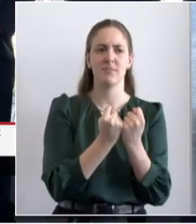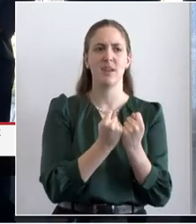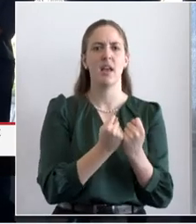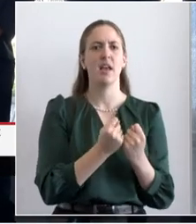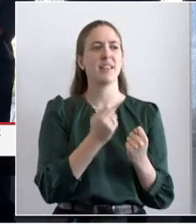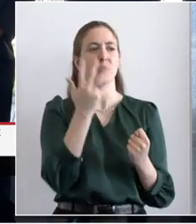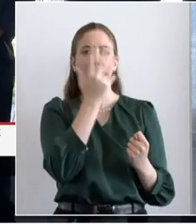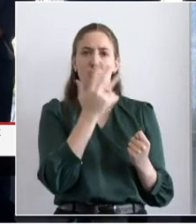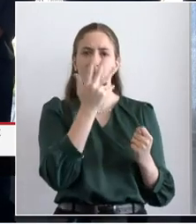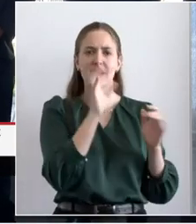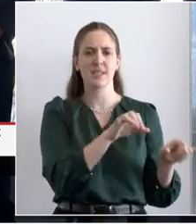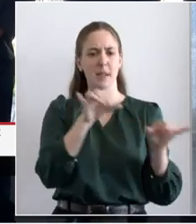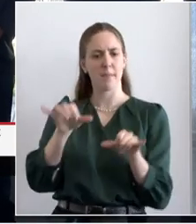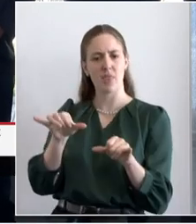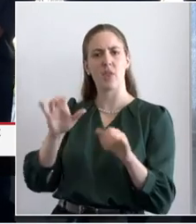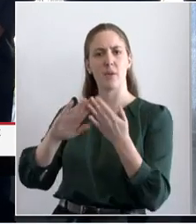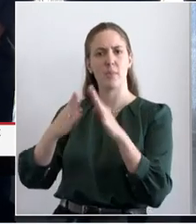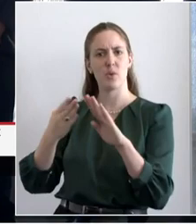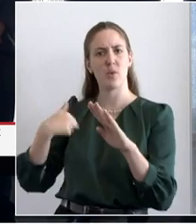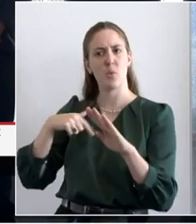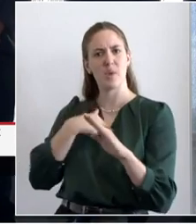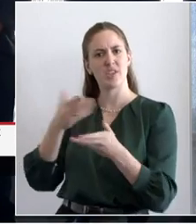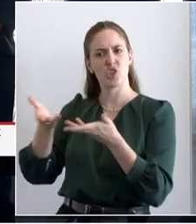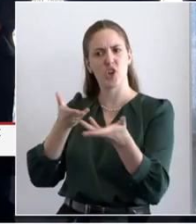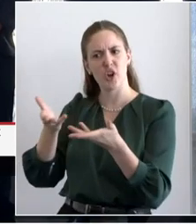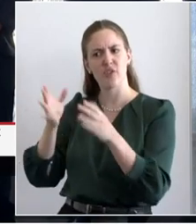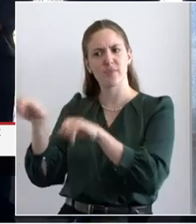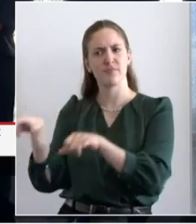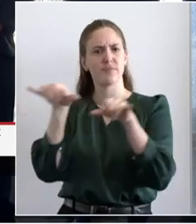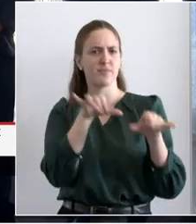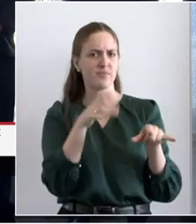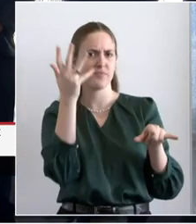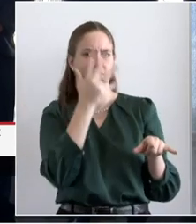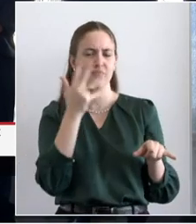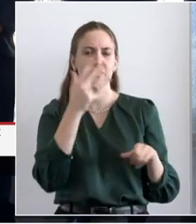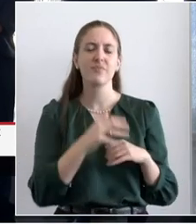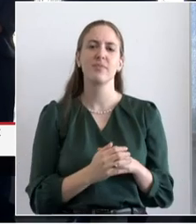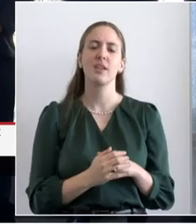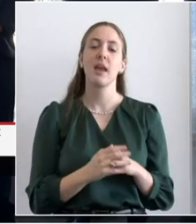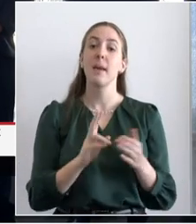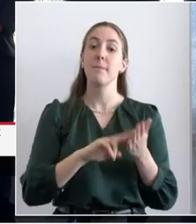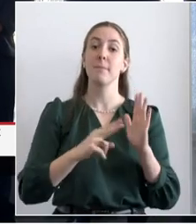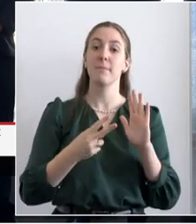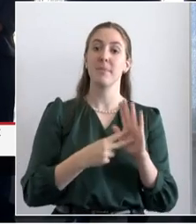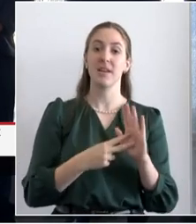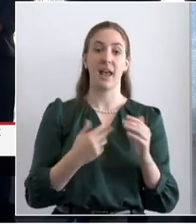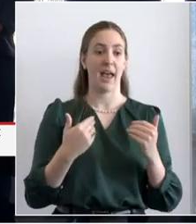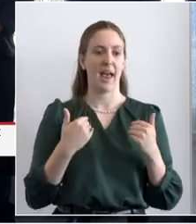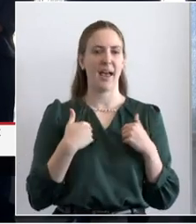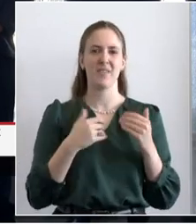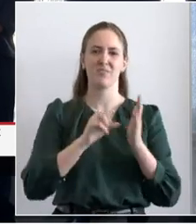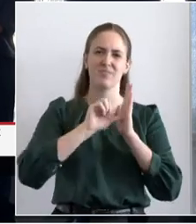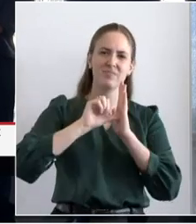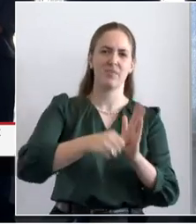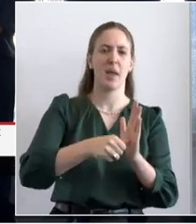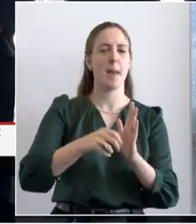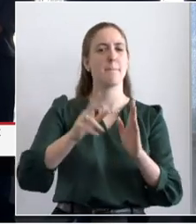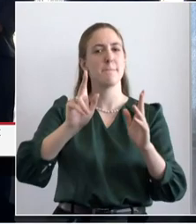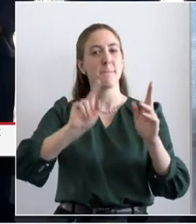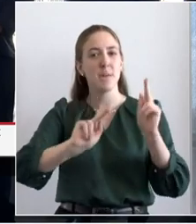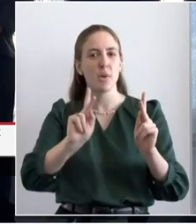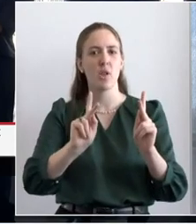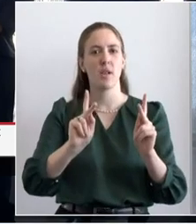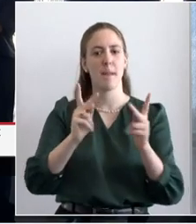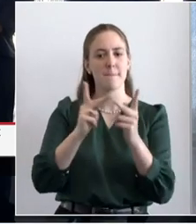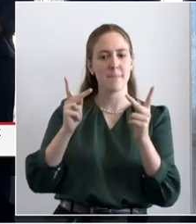serve and the employees that work for us as well. Equity at DC Water also means an emphasis on people, place, and